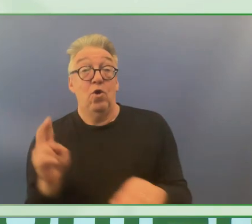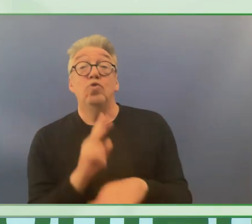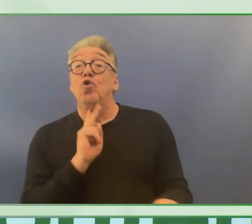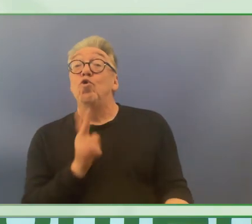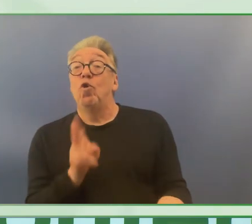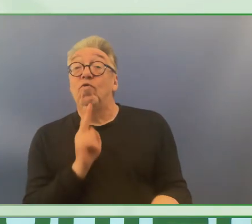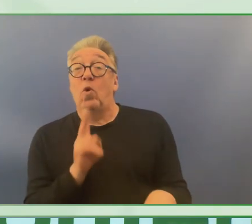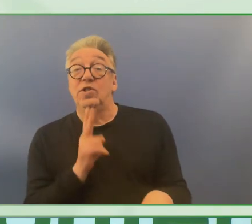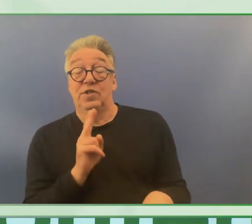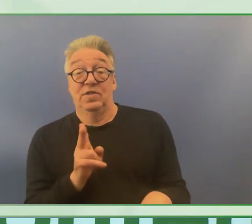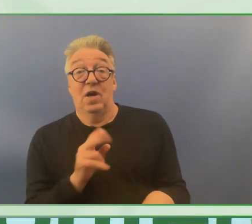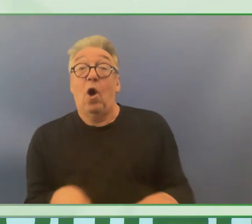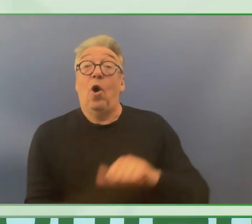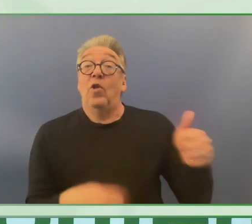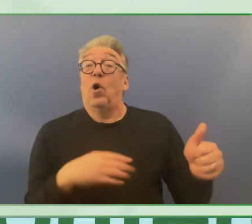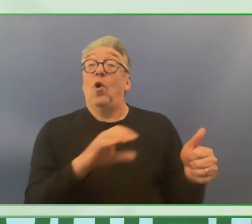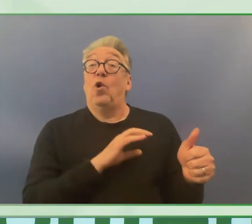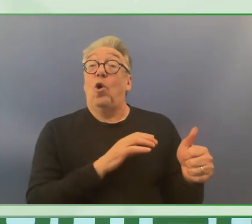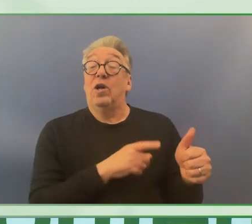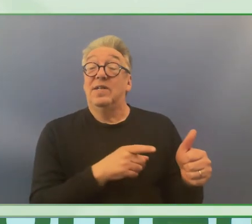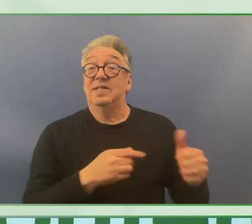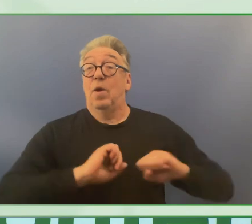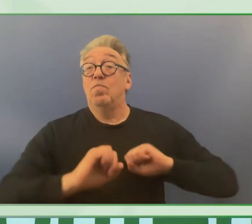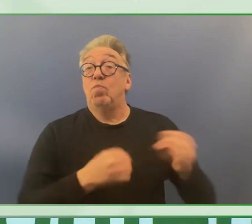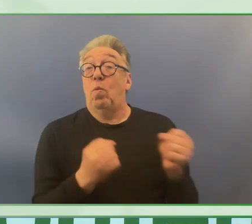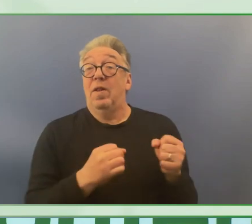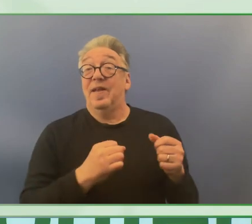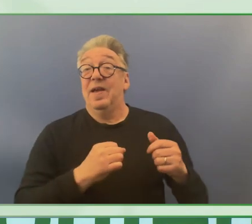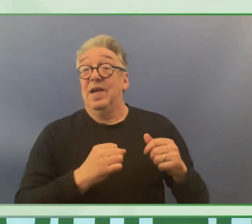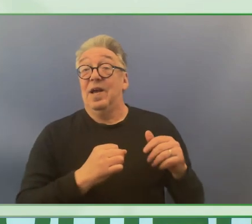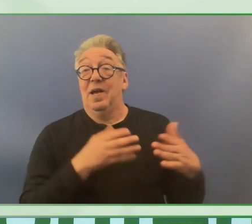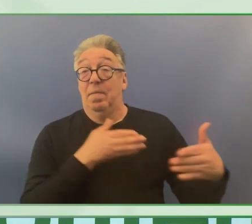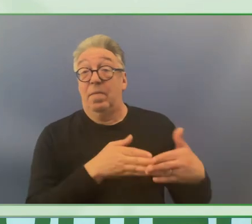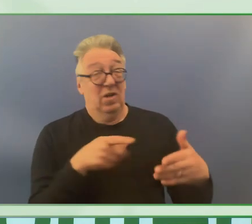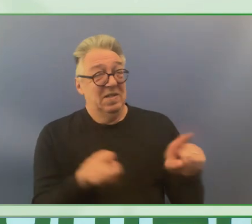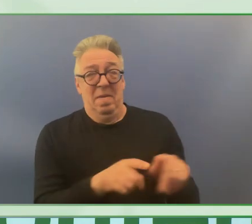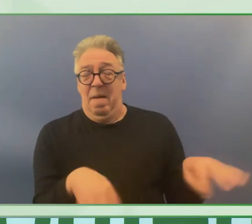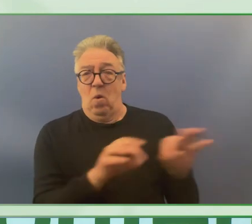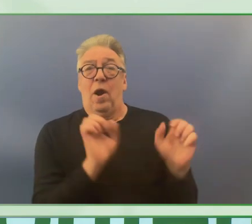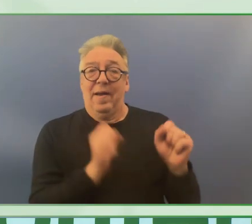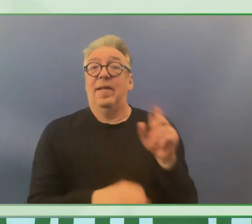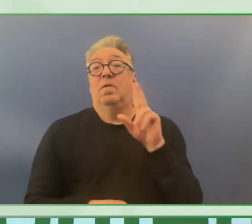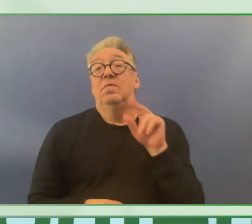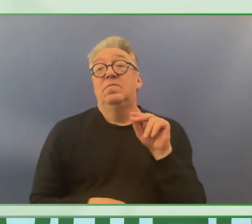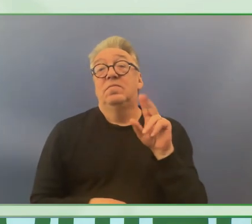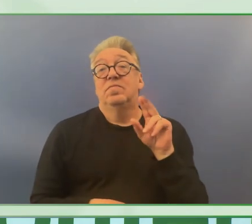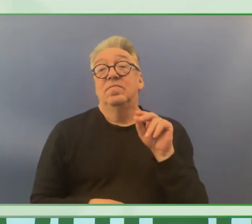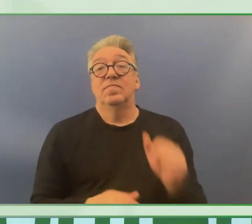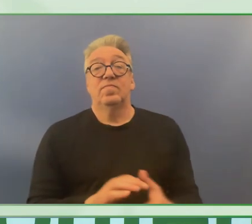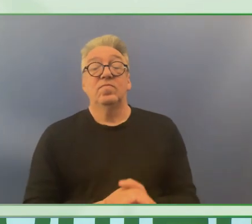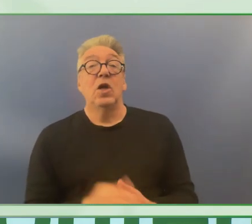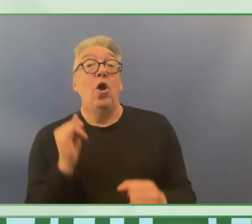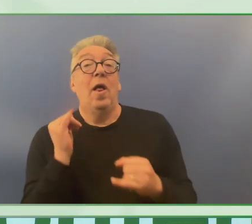mobility disability, and we're testing this in the early days, massively important as well. And last but not least, plain